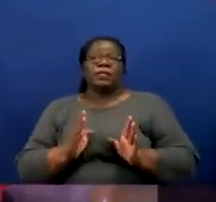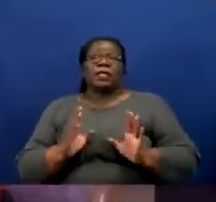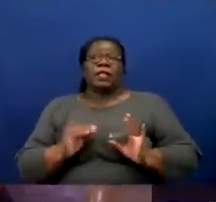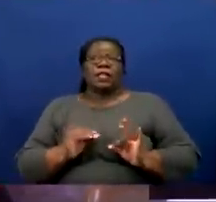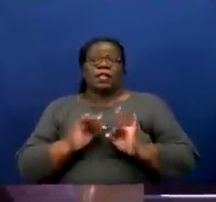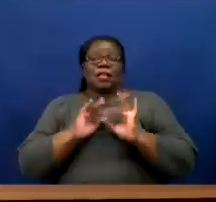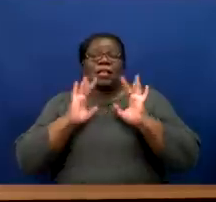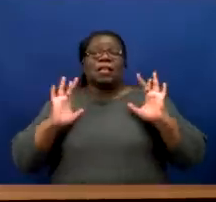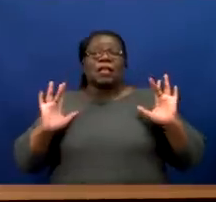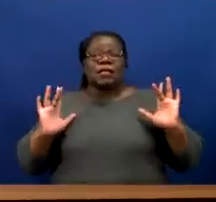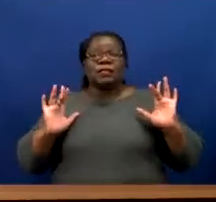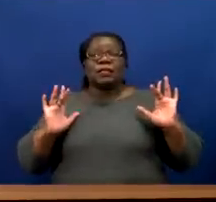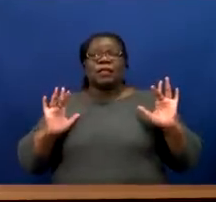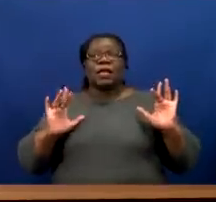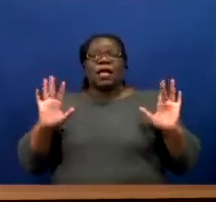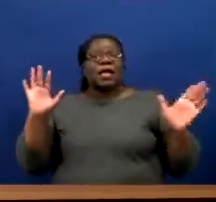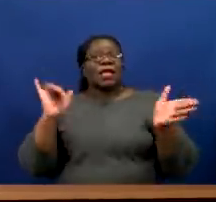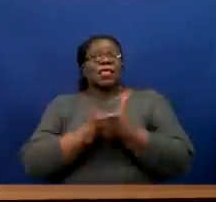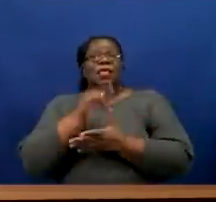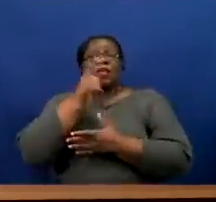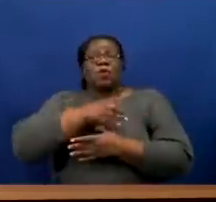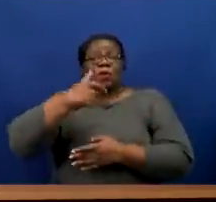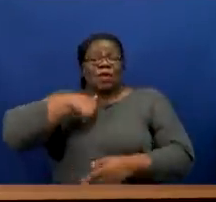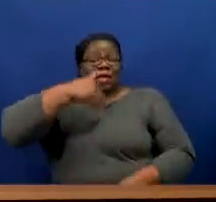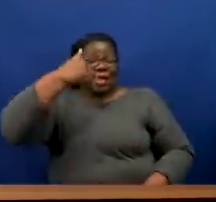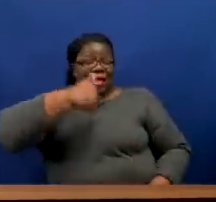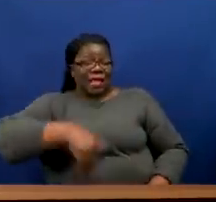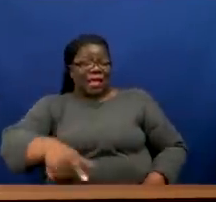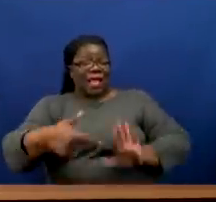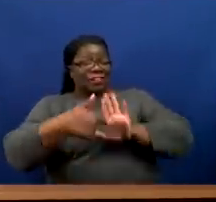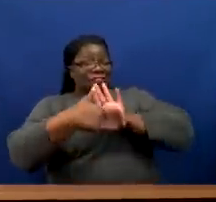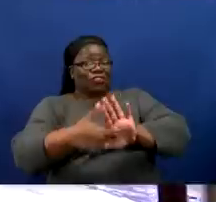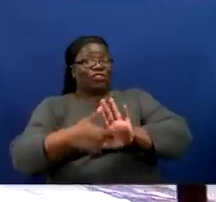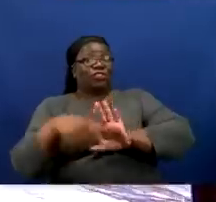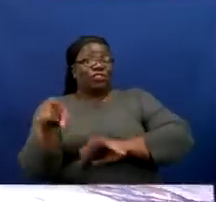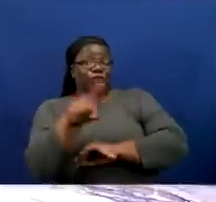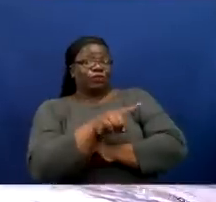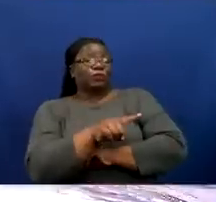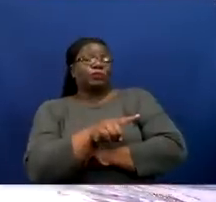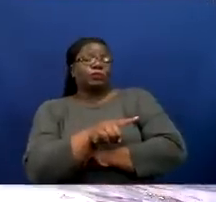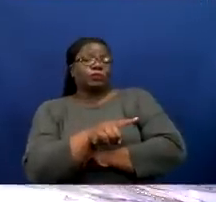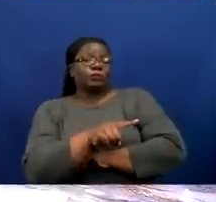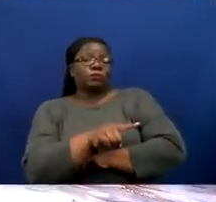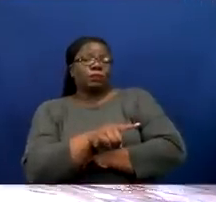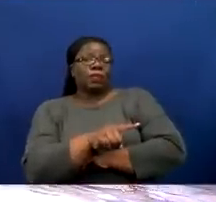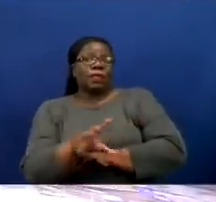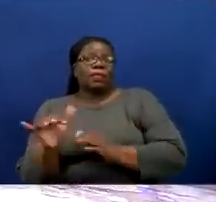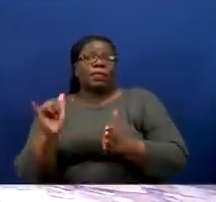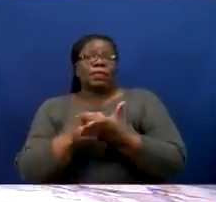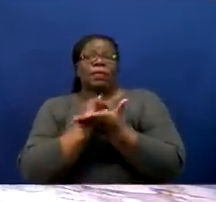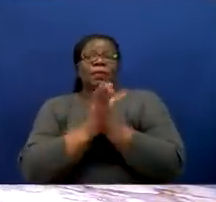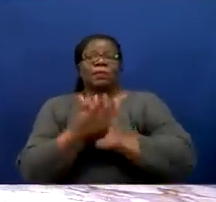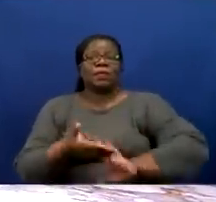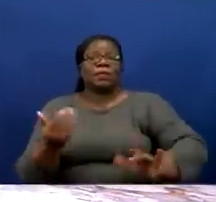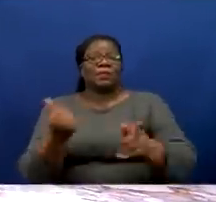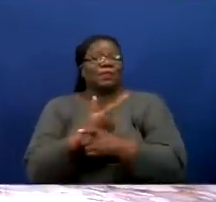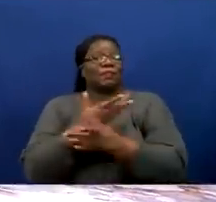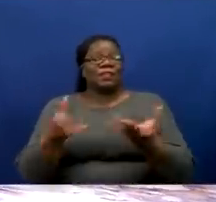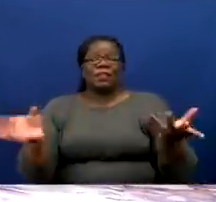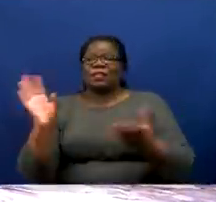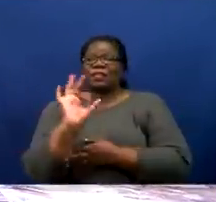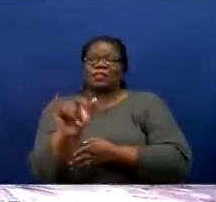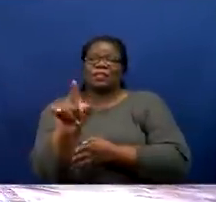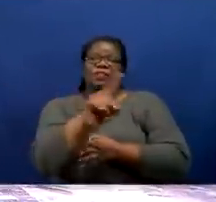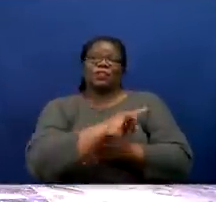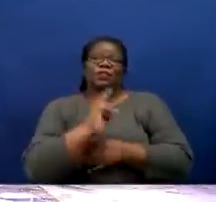darkness. Your God, that's who I am. I'll prove to you that I'll be everything you need me to be.